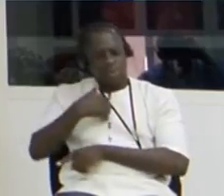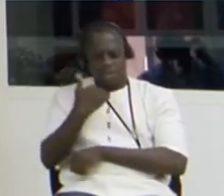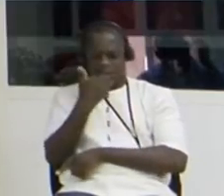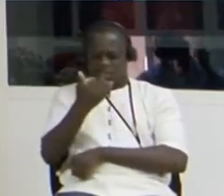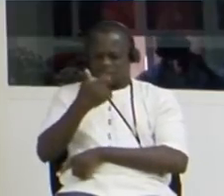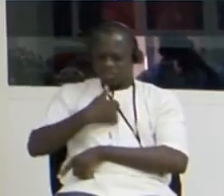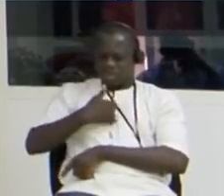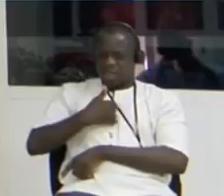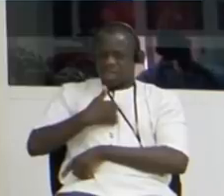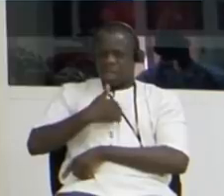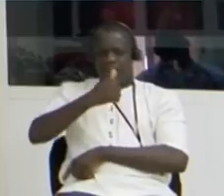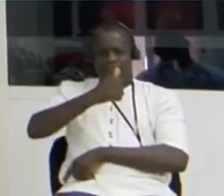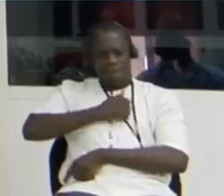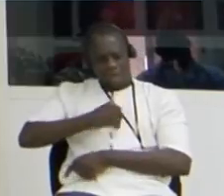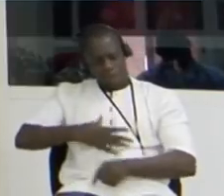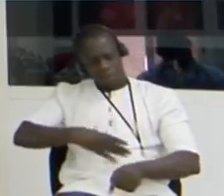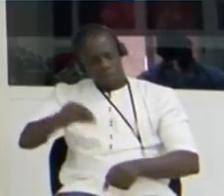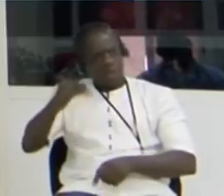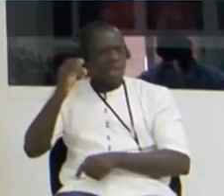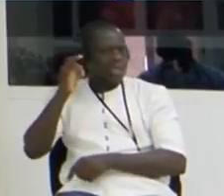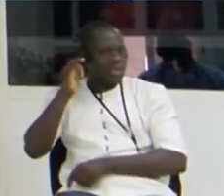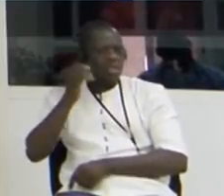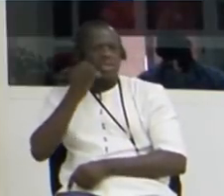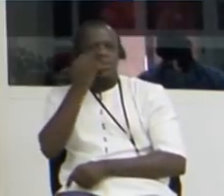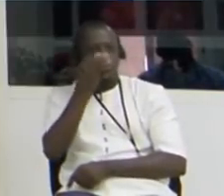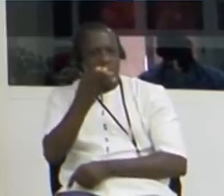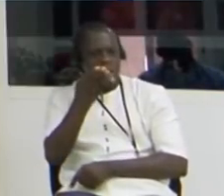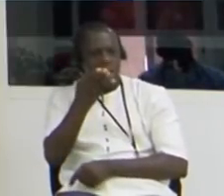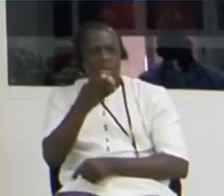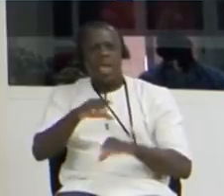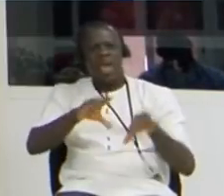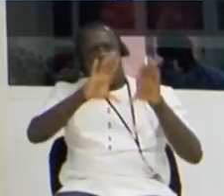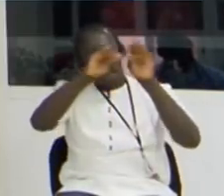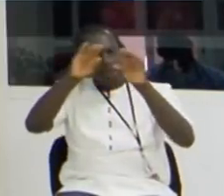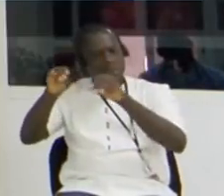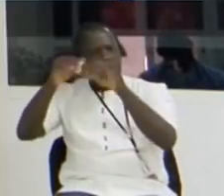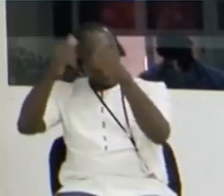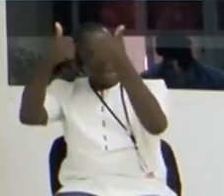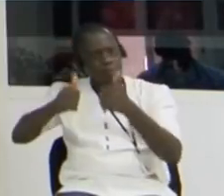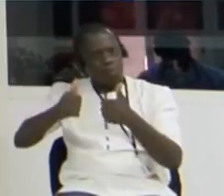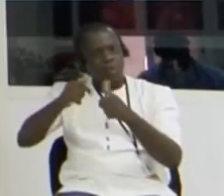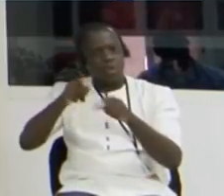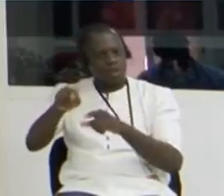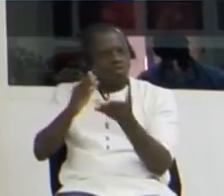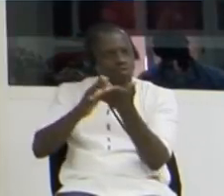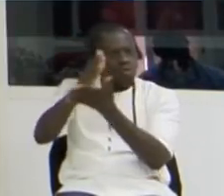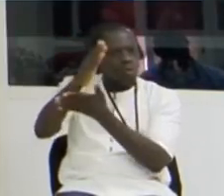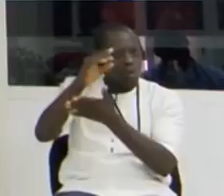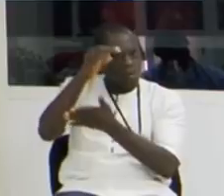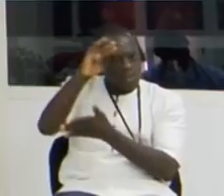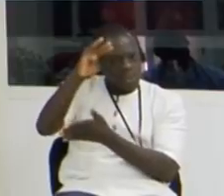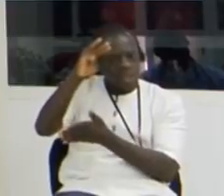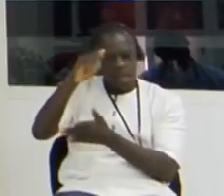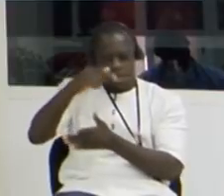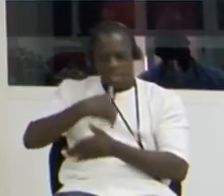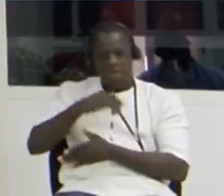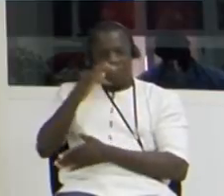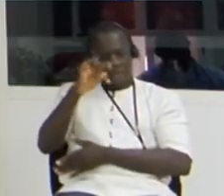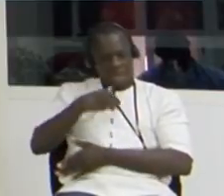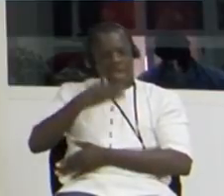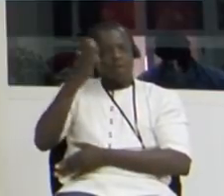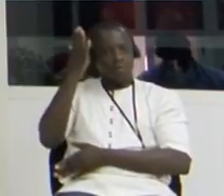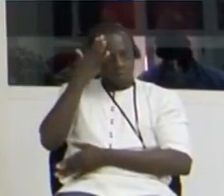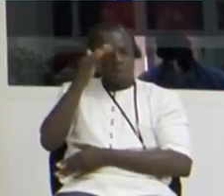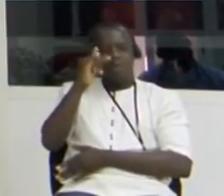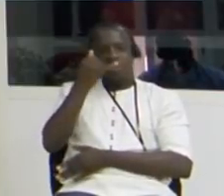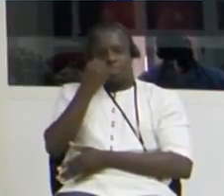My daughter told me that this event is happening. Is it through the ministry? And I will tell them yes, if I'm aware.